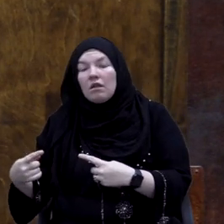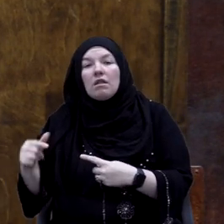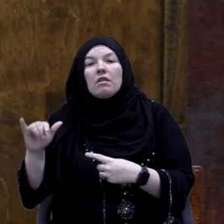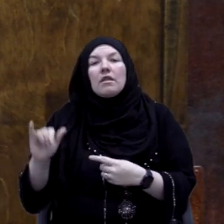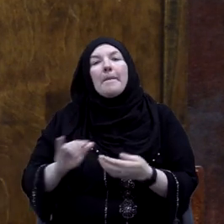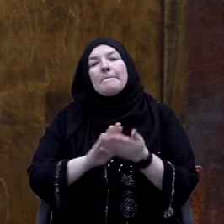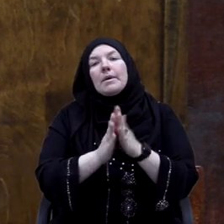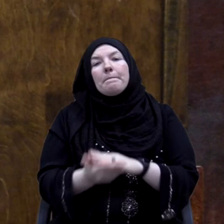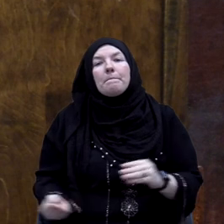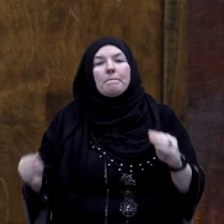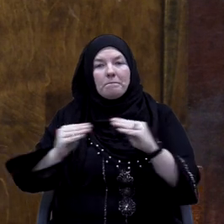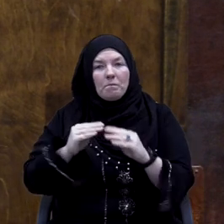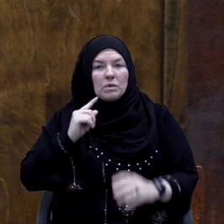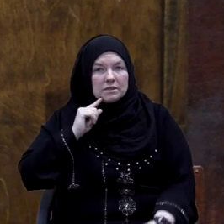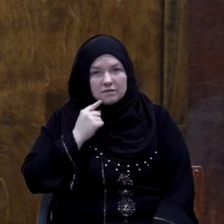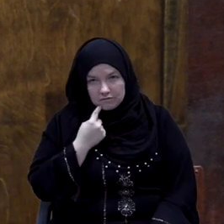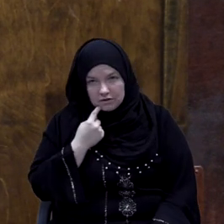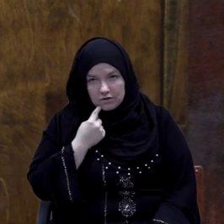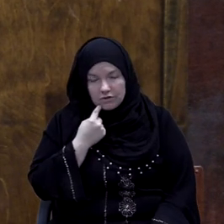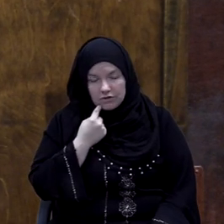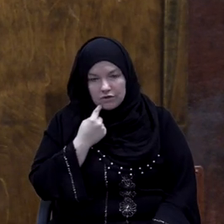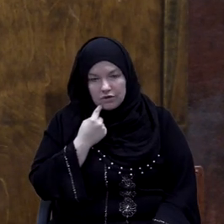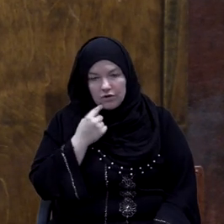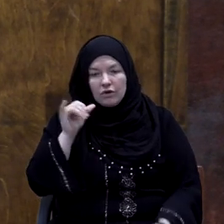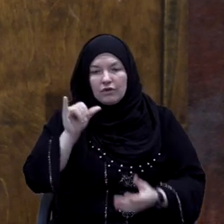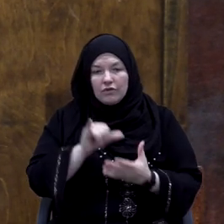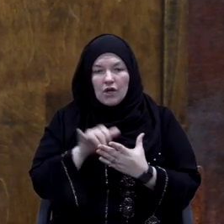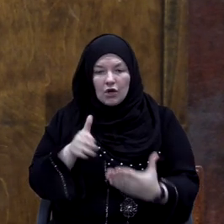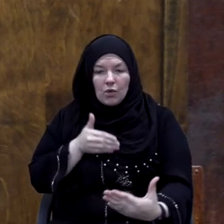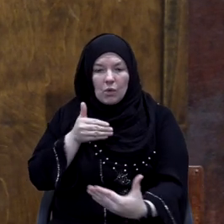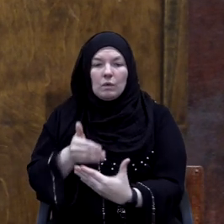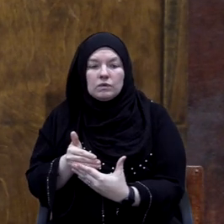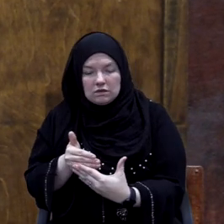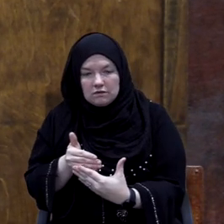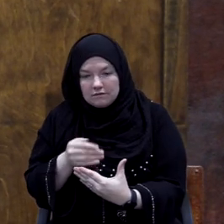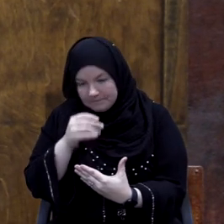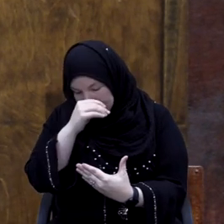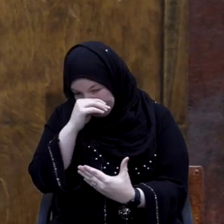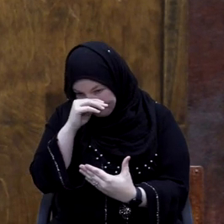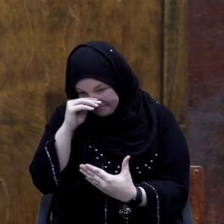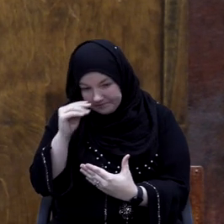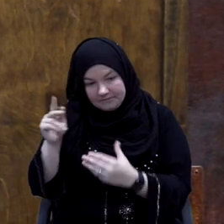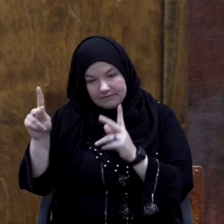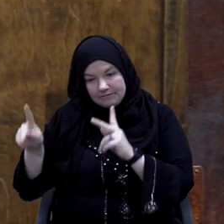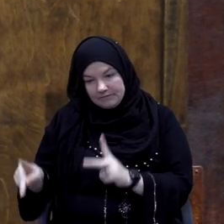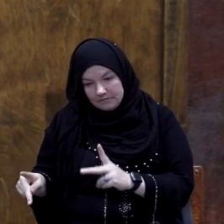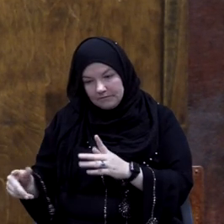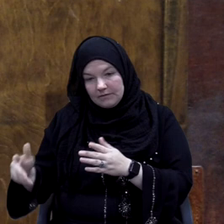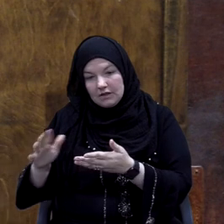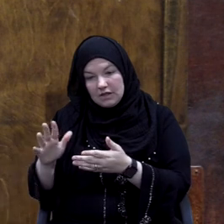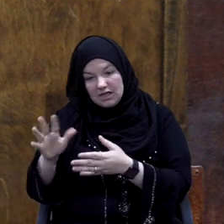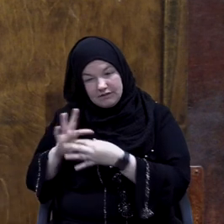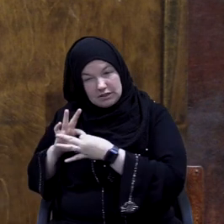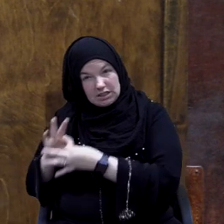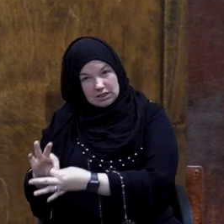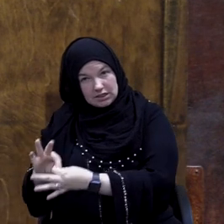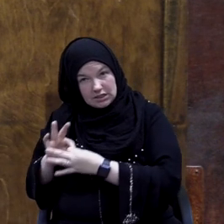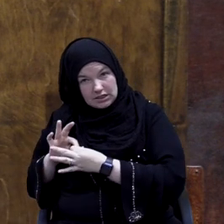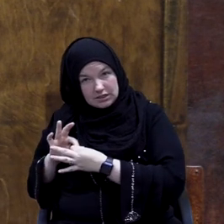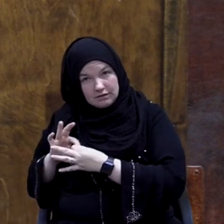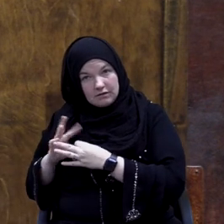even more severe. The closest the person comes to you in